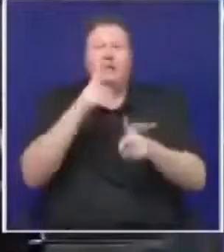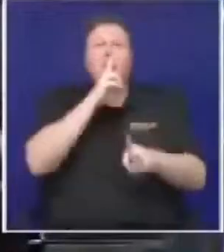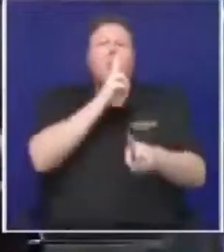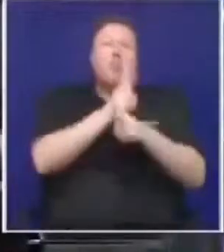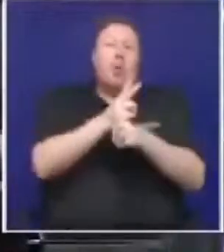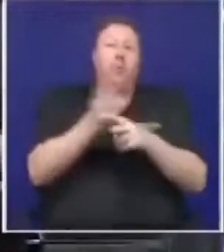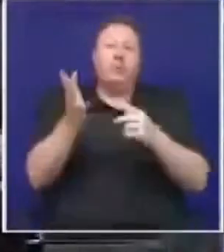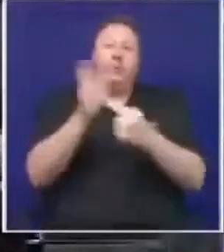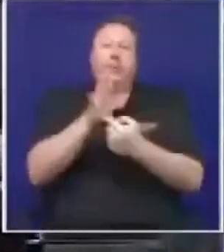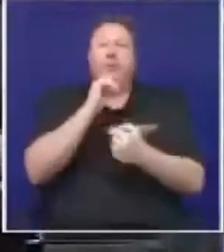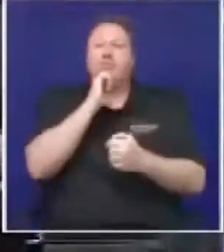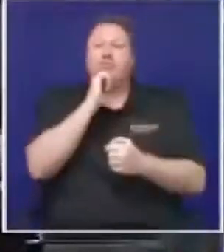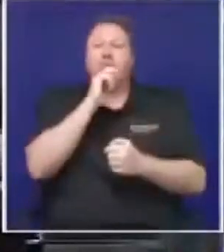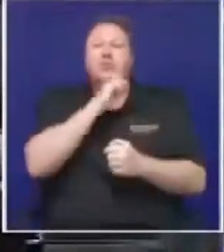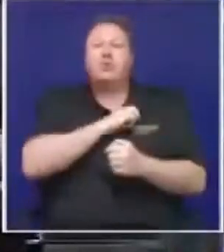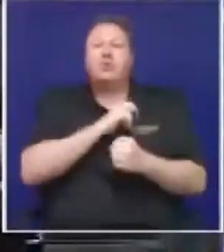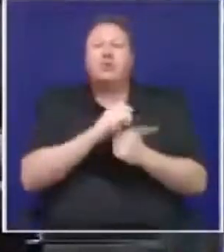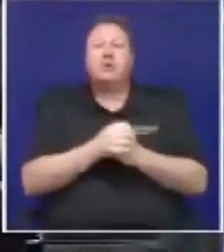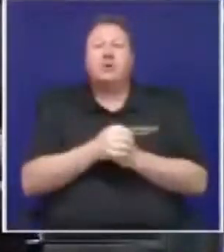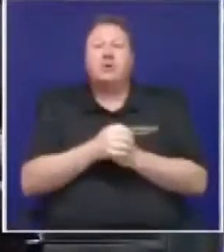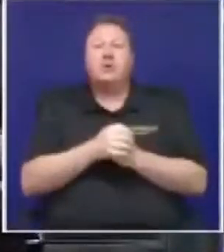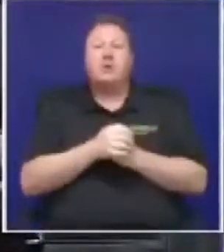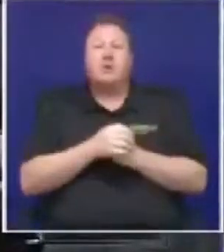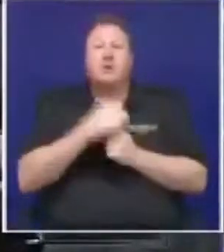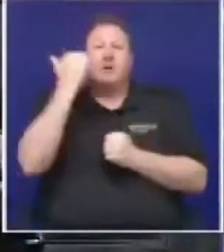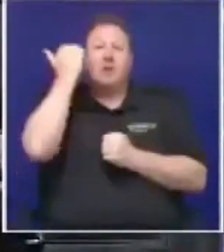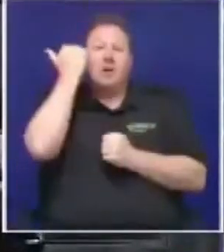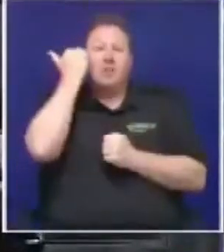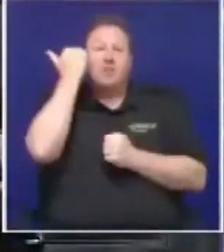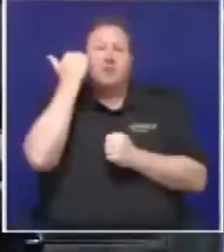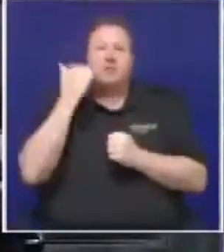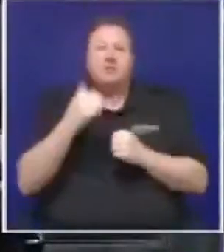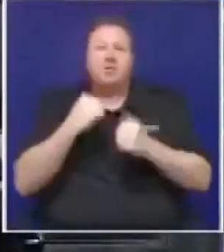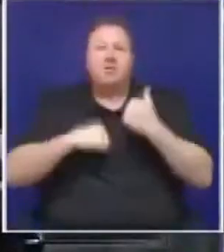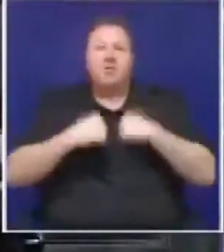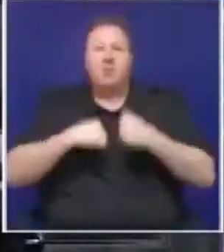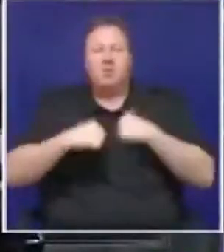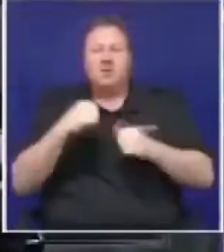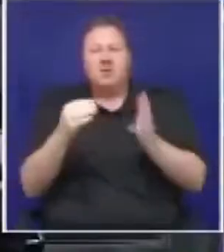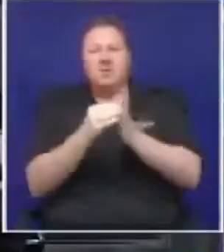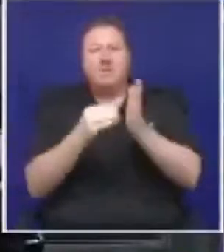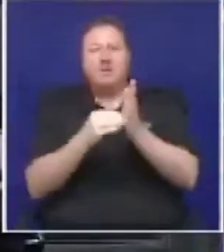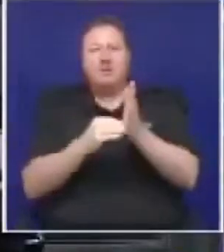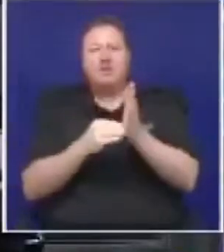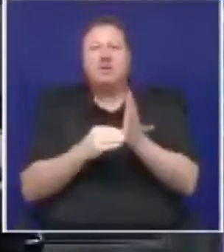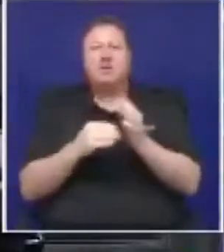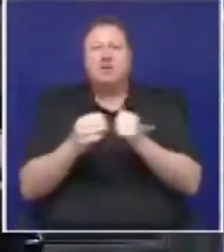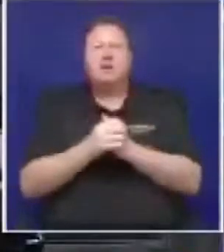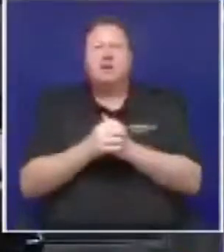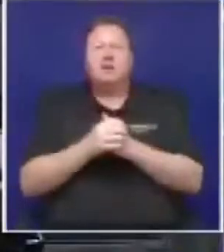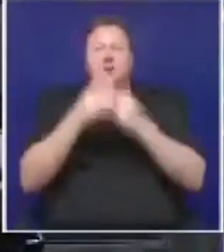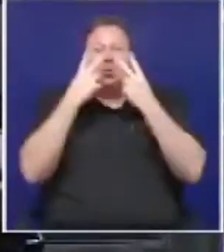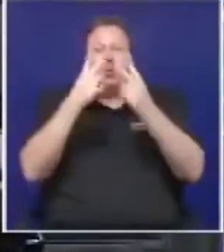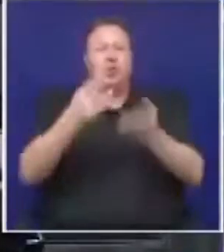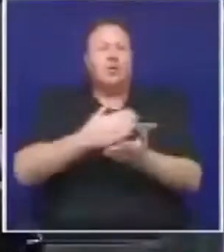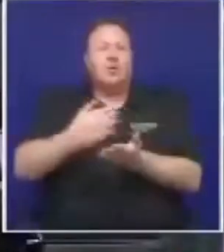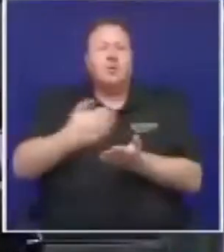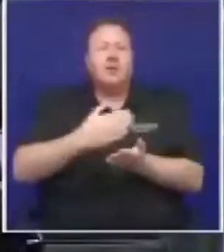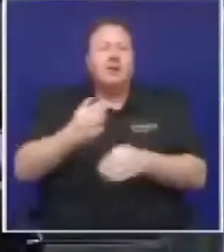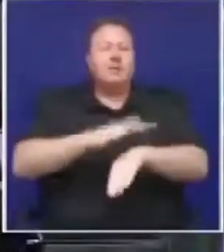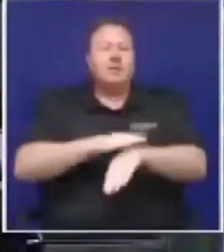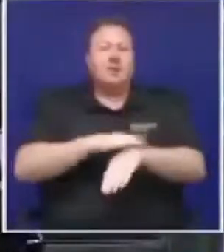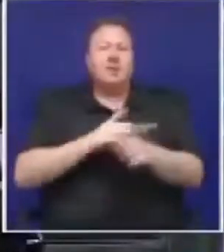gap between the 4 stated priorities and government's actual performance in implementing them. If we look at the medium-term development plan,